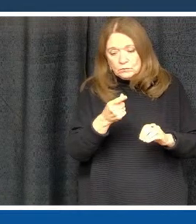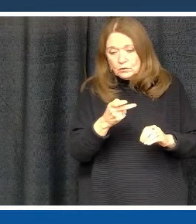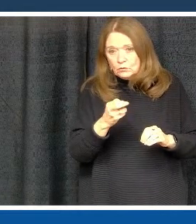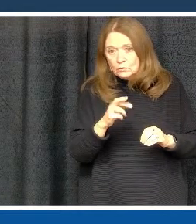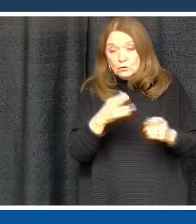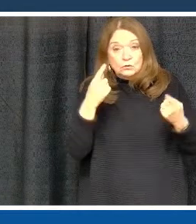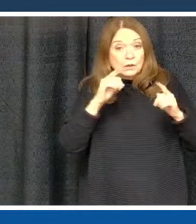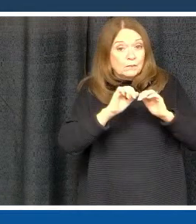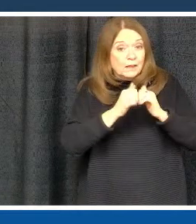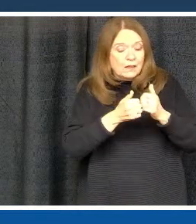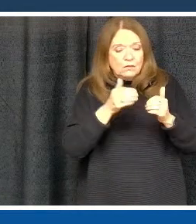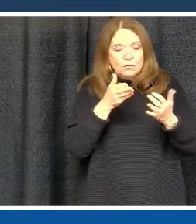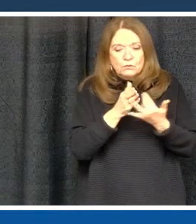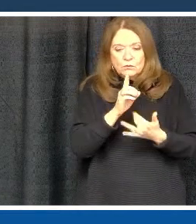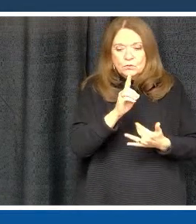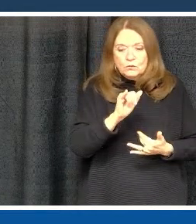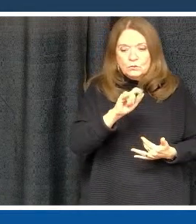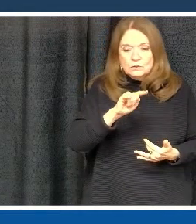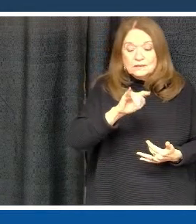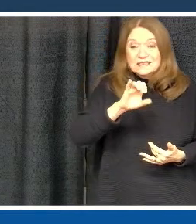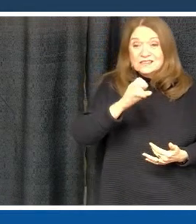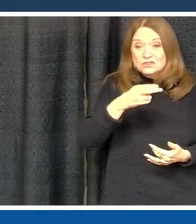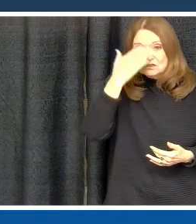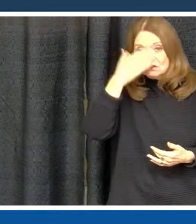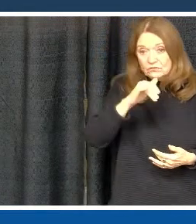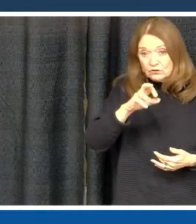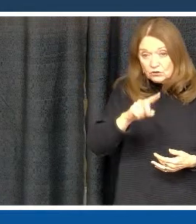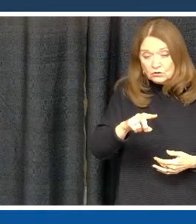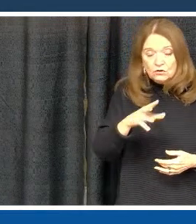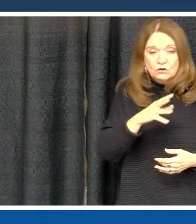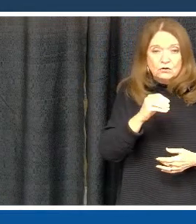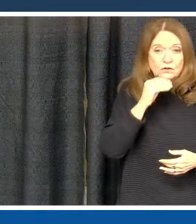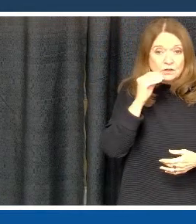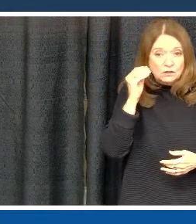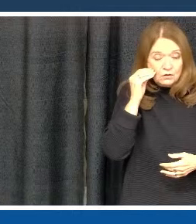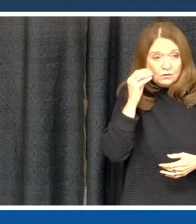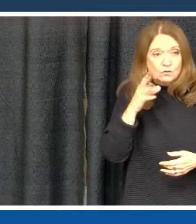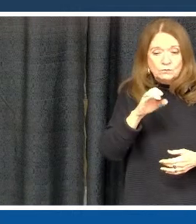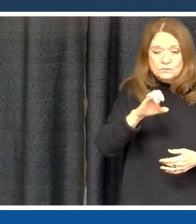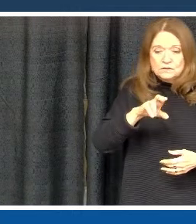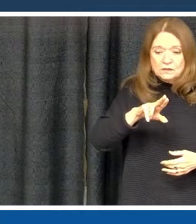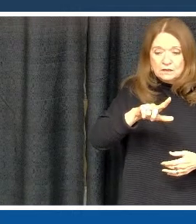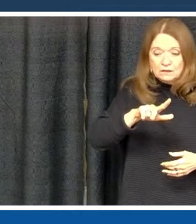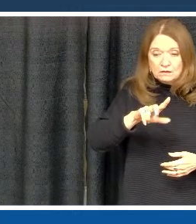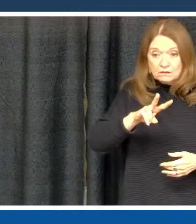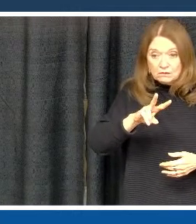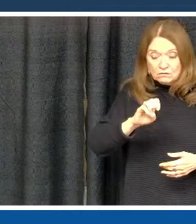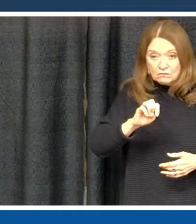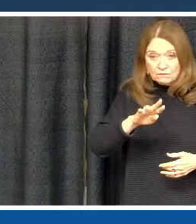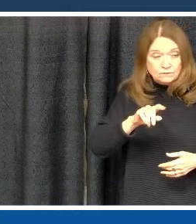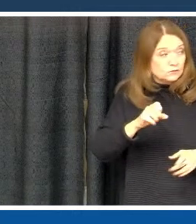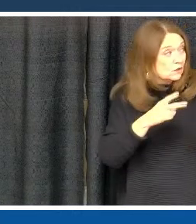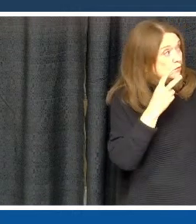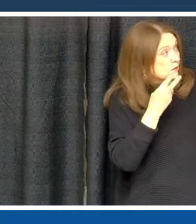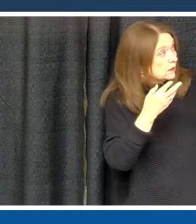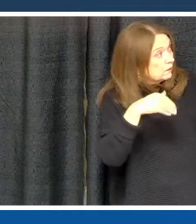through ditches in the front yard beside homes and through the conveyance of culverts or basins like you see here on the upper right